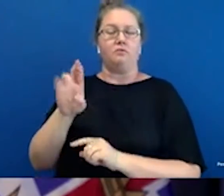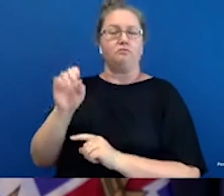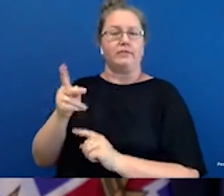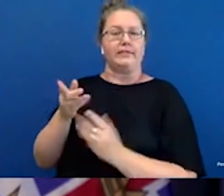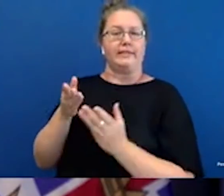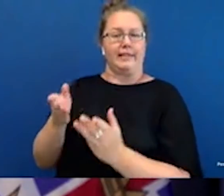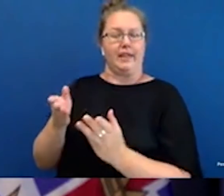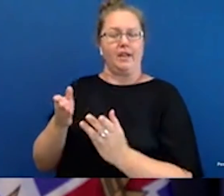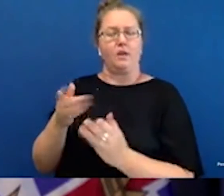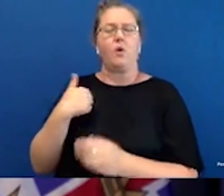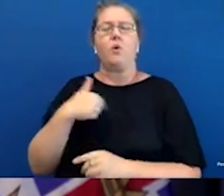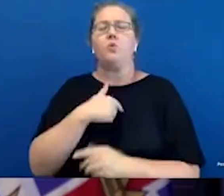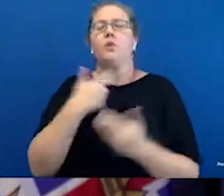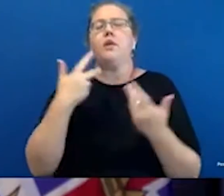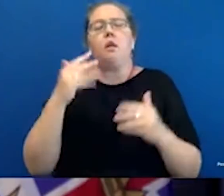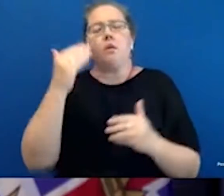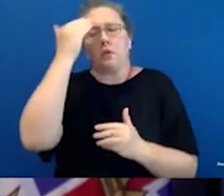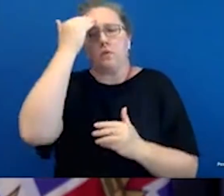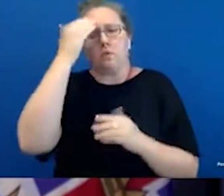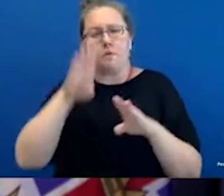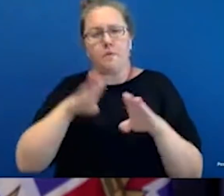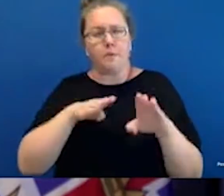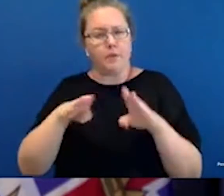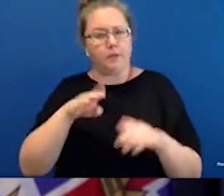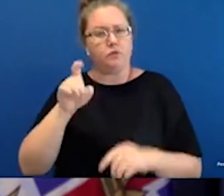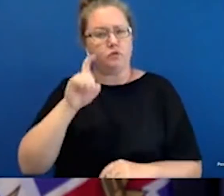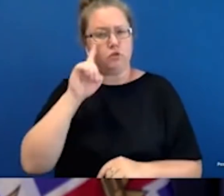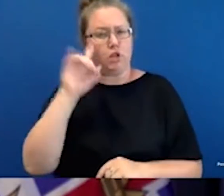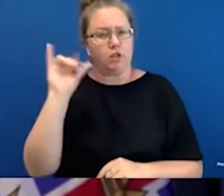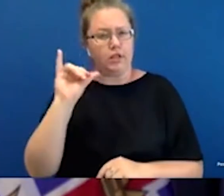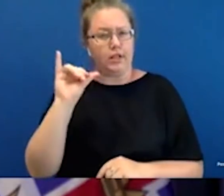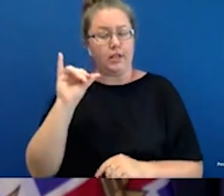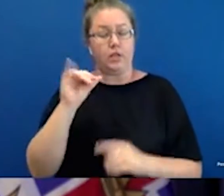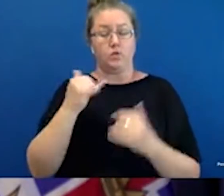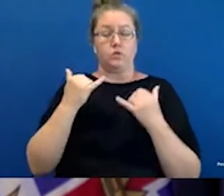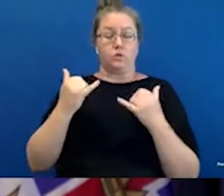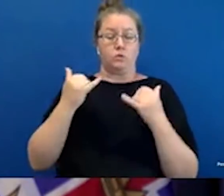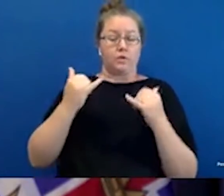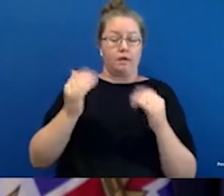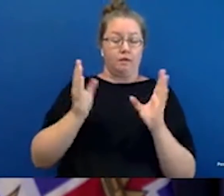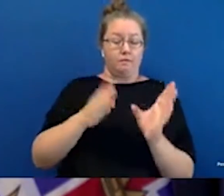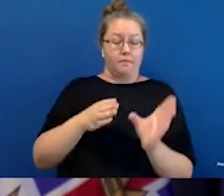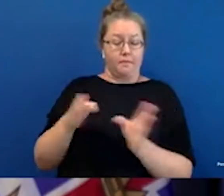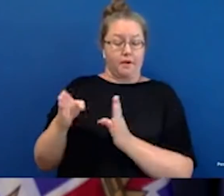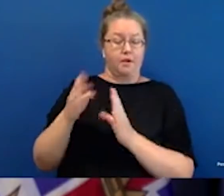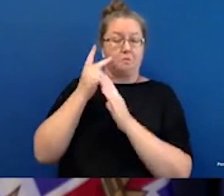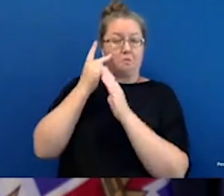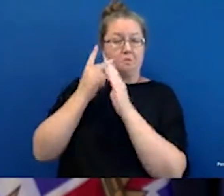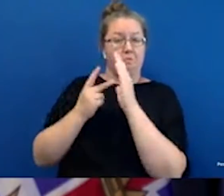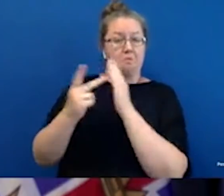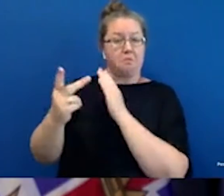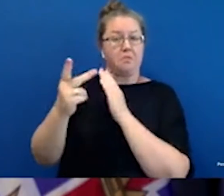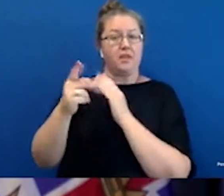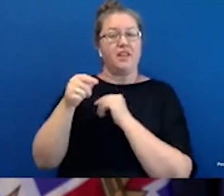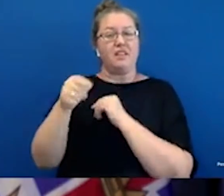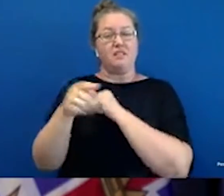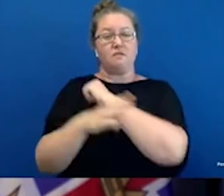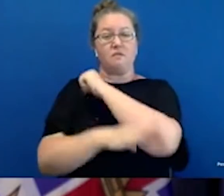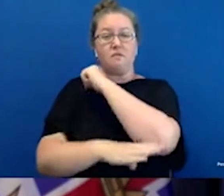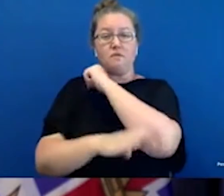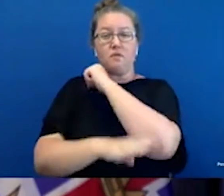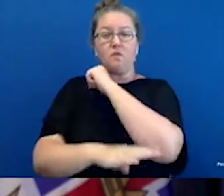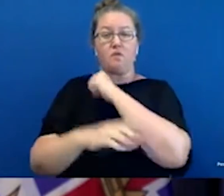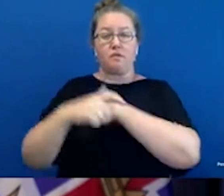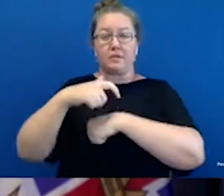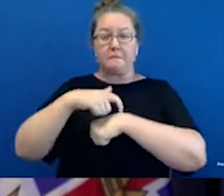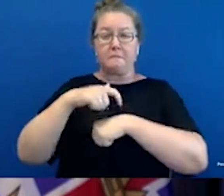is. We know what we need to do to keep ourselves and those around us safe. And now we are getting ready for what may lie ahead